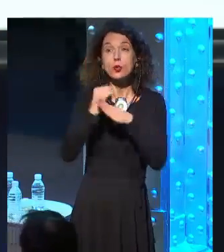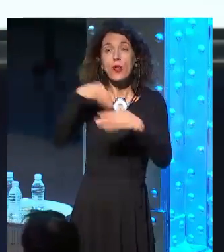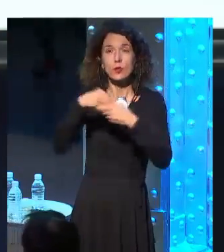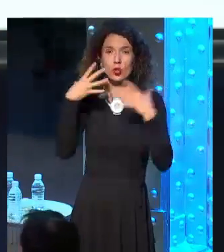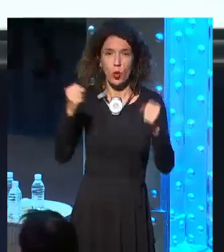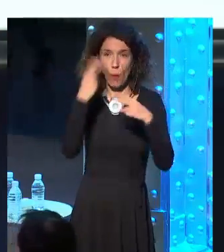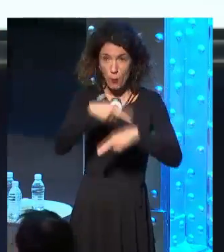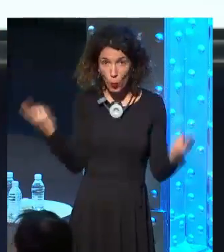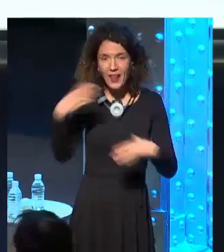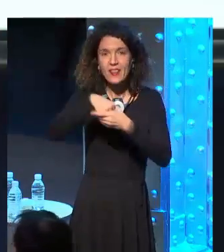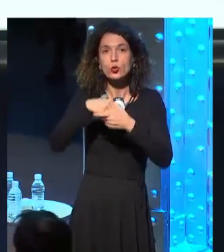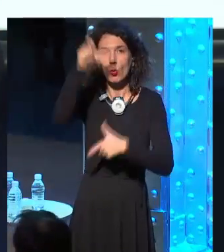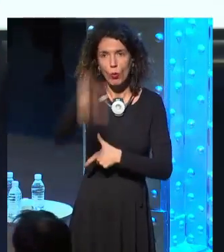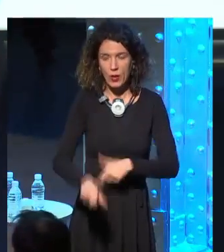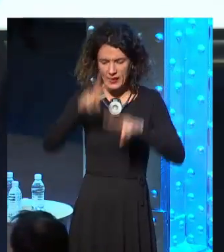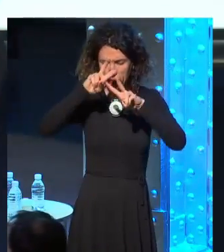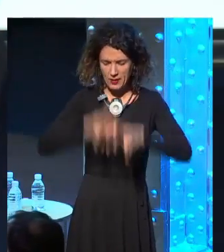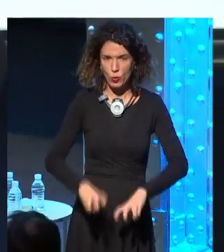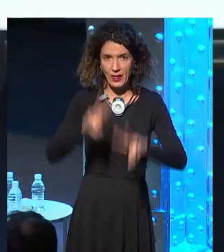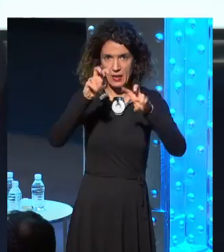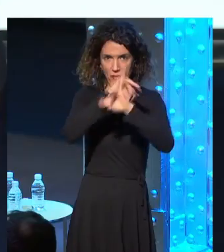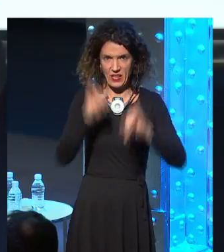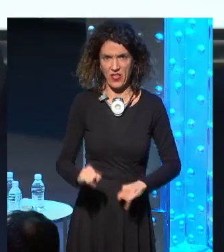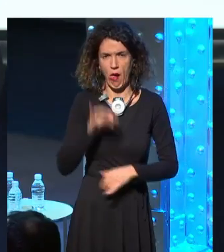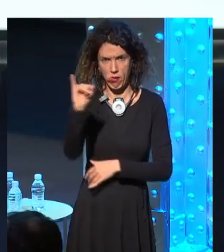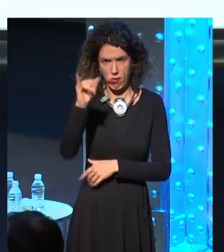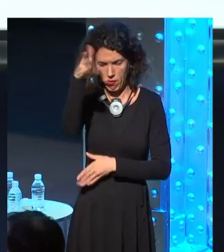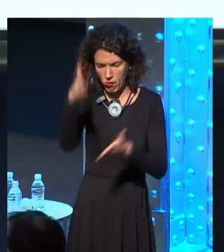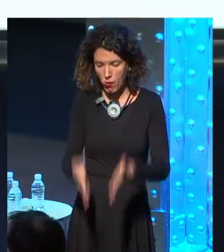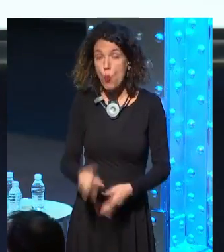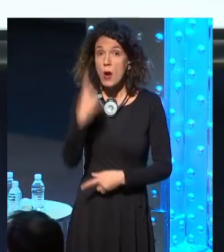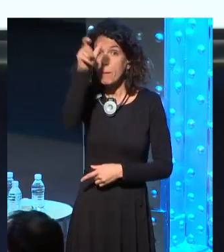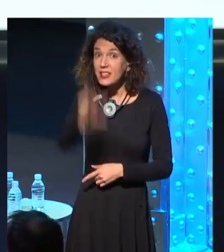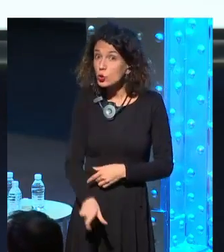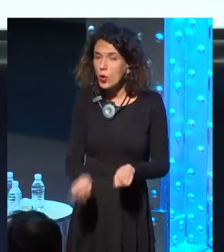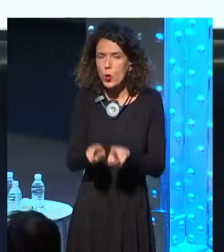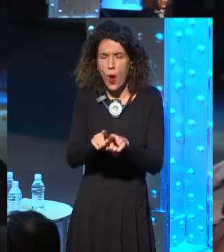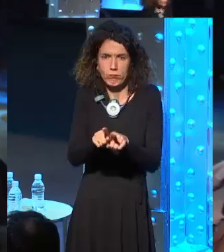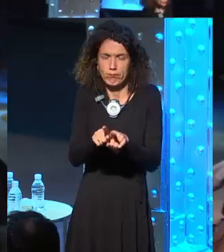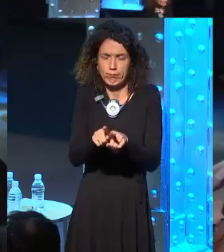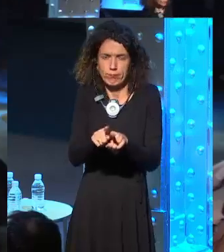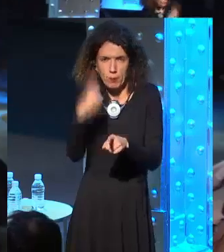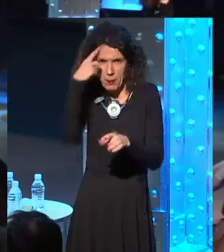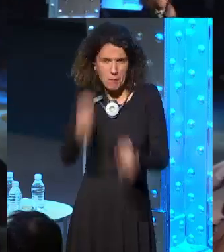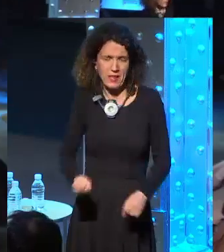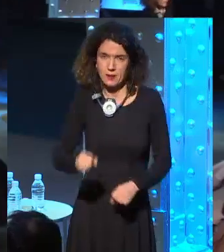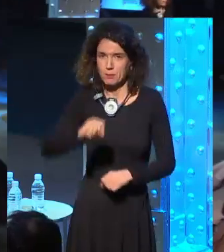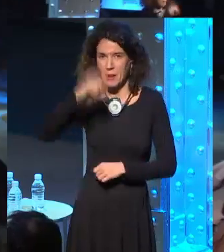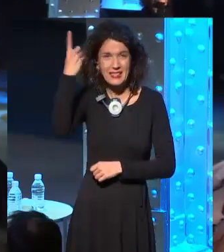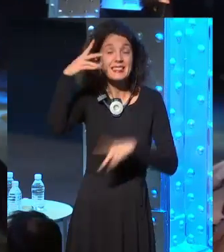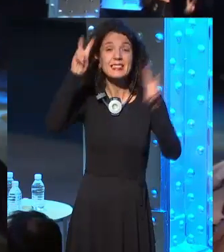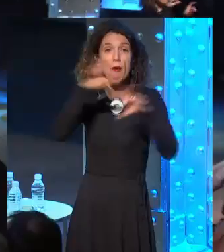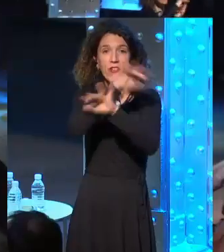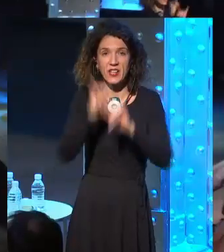this might make us wonder what a country that has a senior researcher in happiness is like. She's one